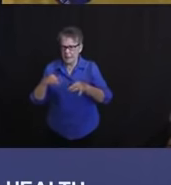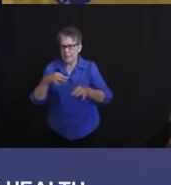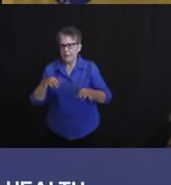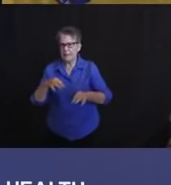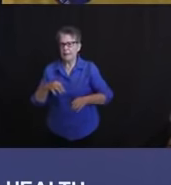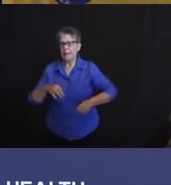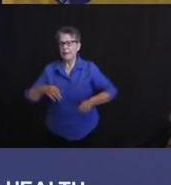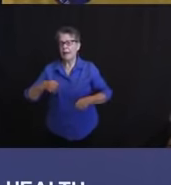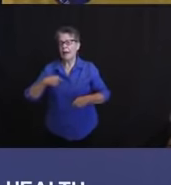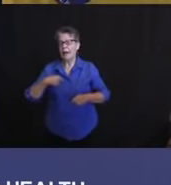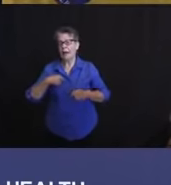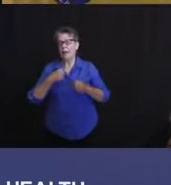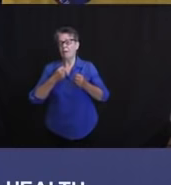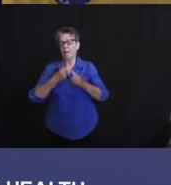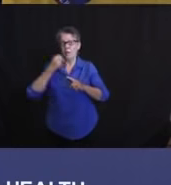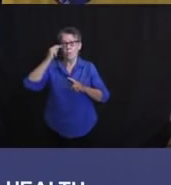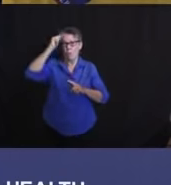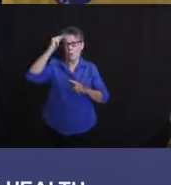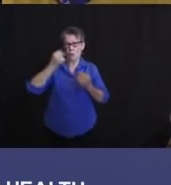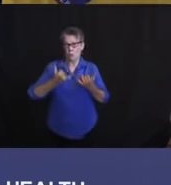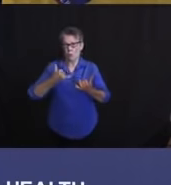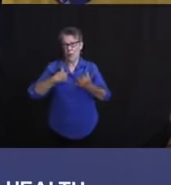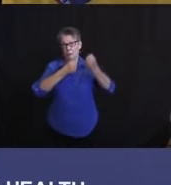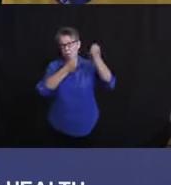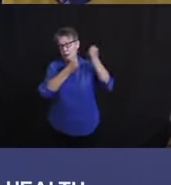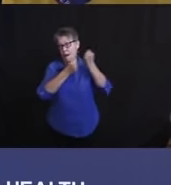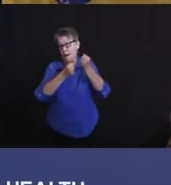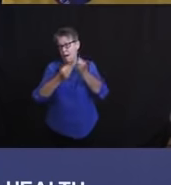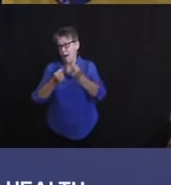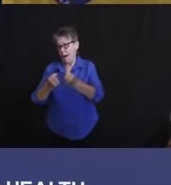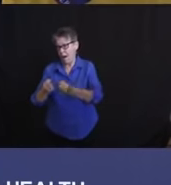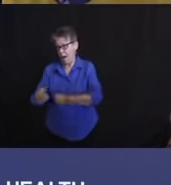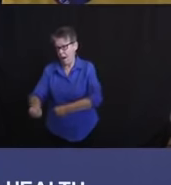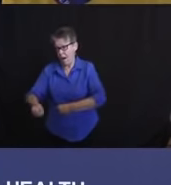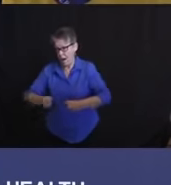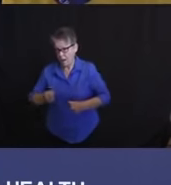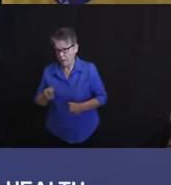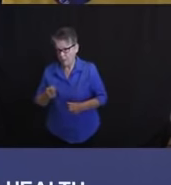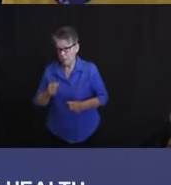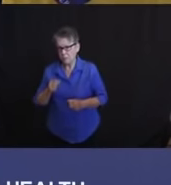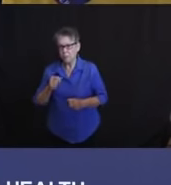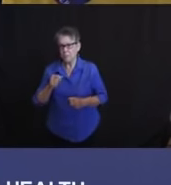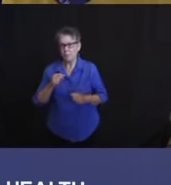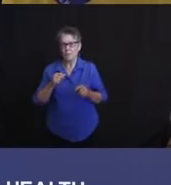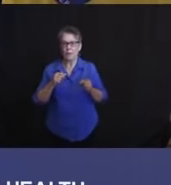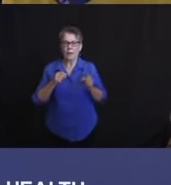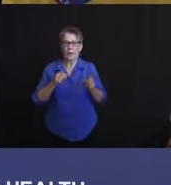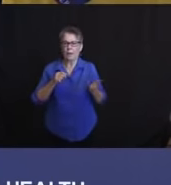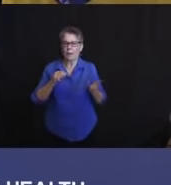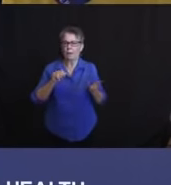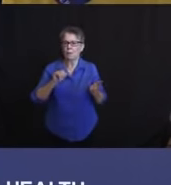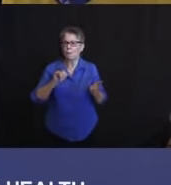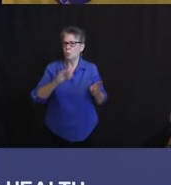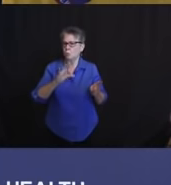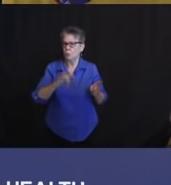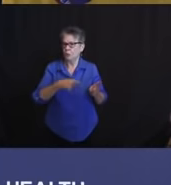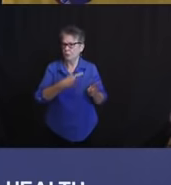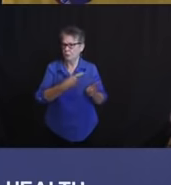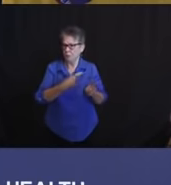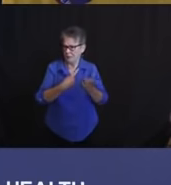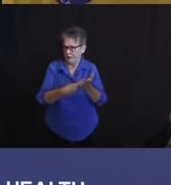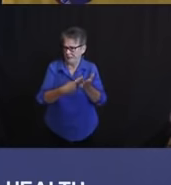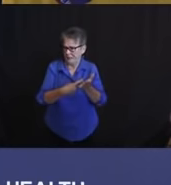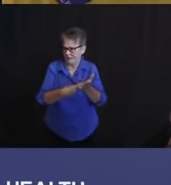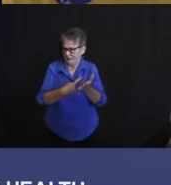Judy's has had extensive conversations with the Hospital Association on this very question. And I